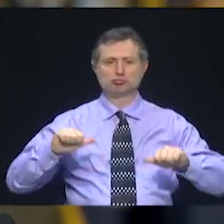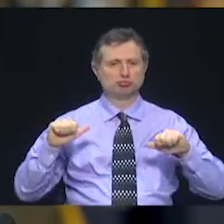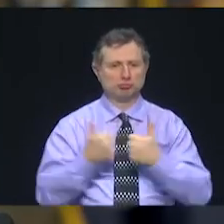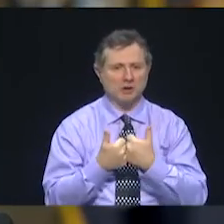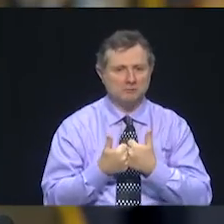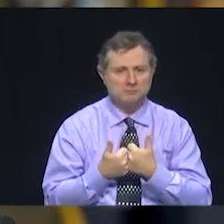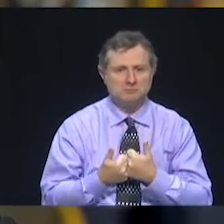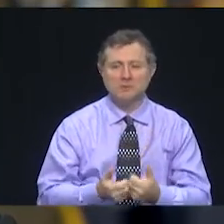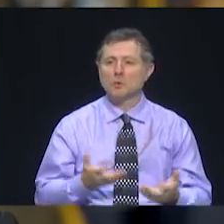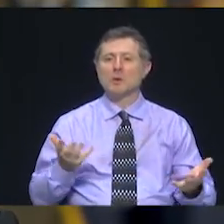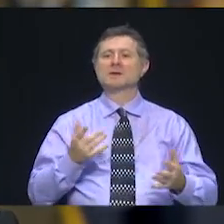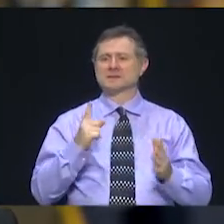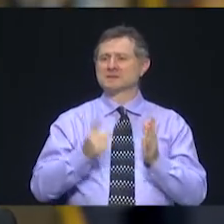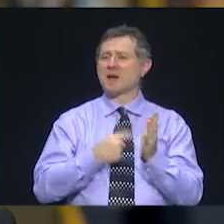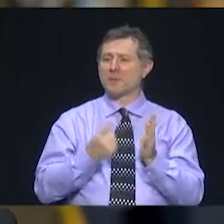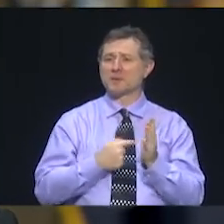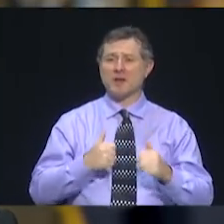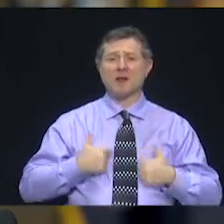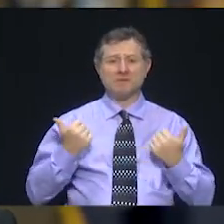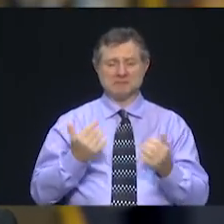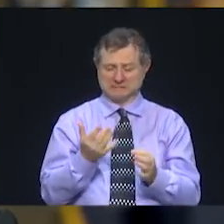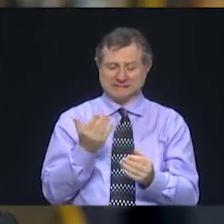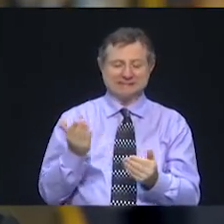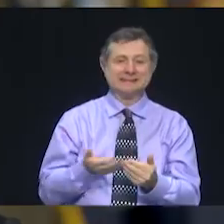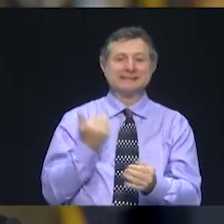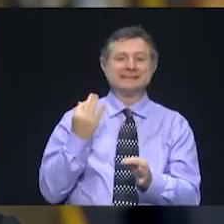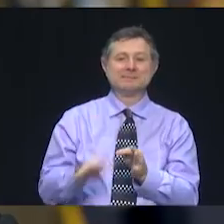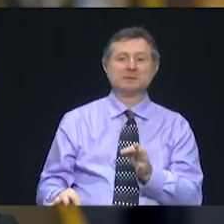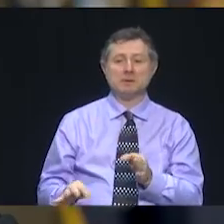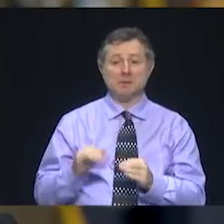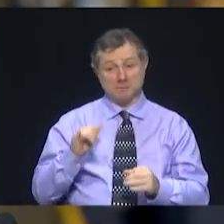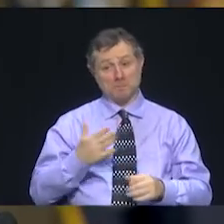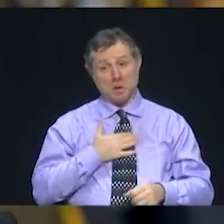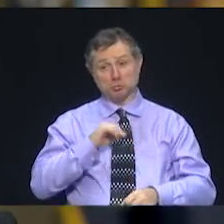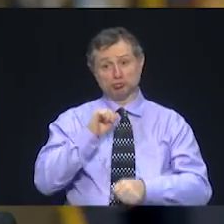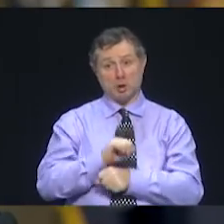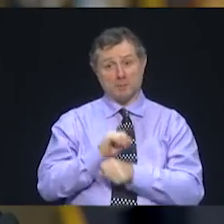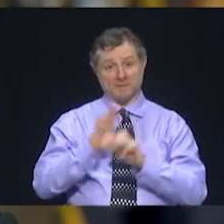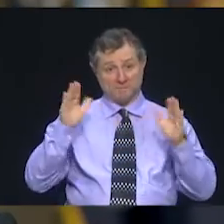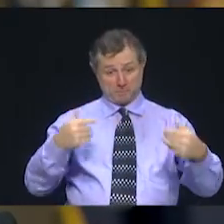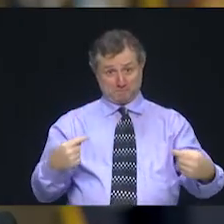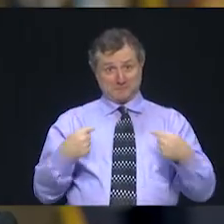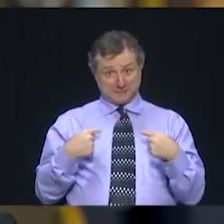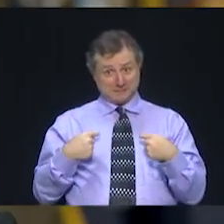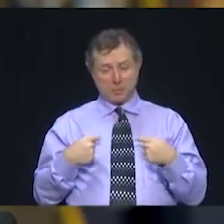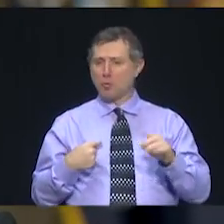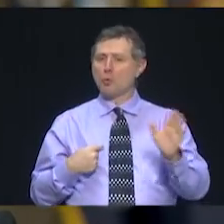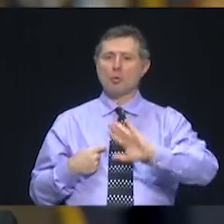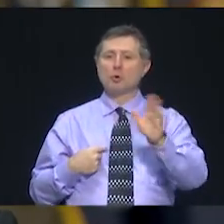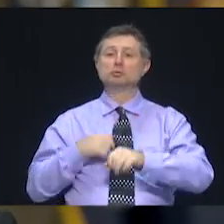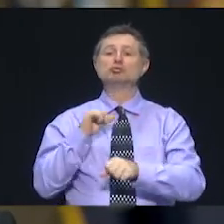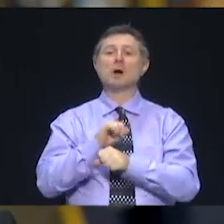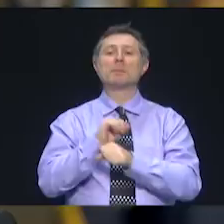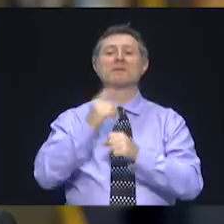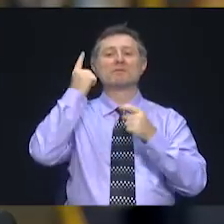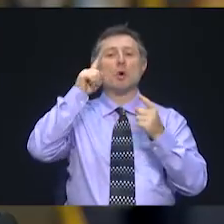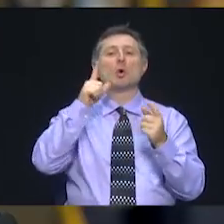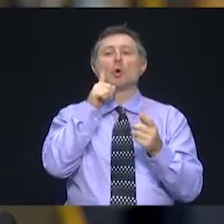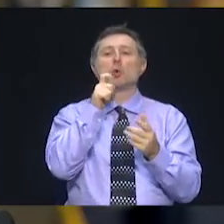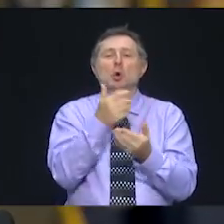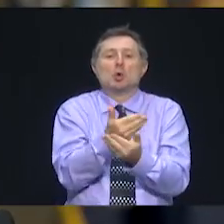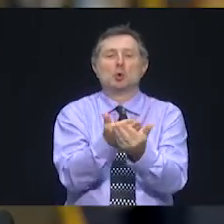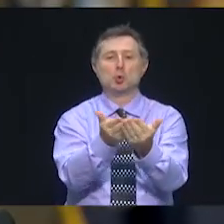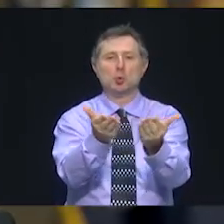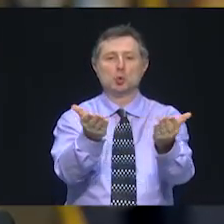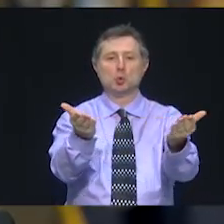life is. My job is not about me. My job is about you. What matters to me at the end